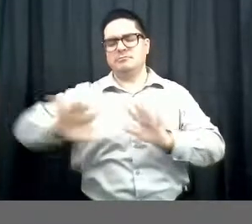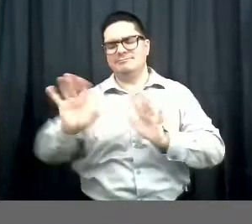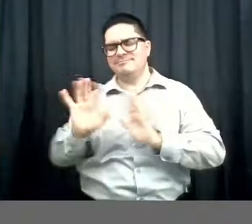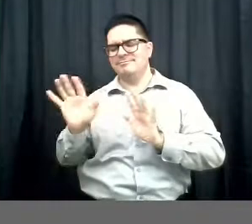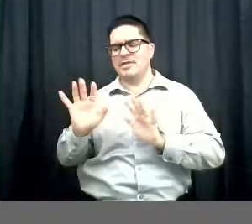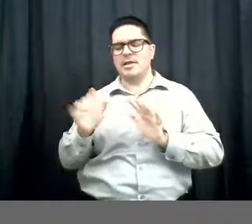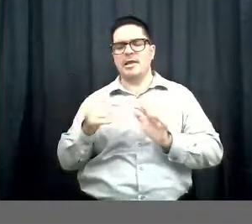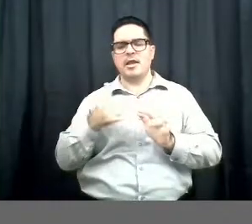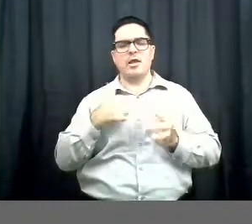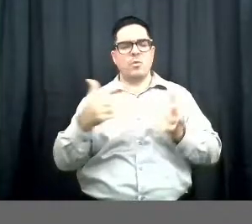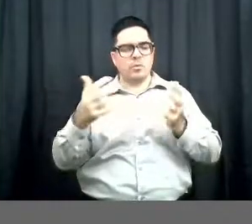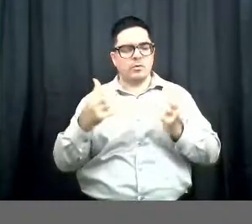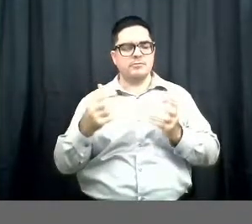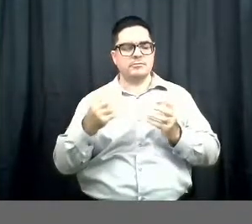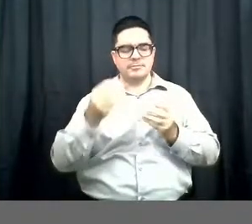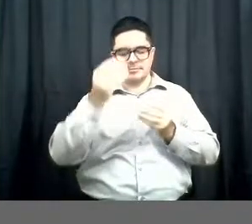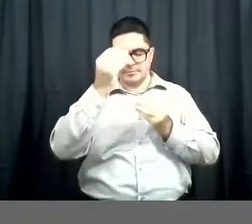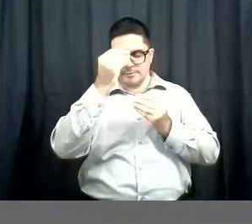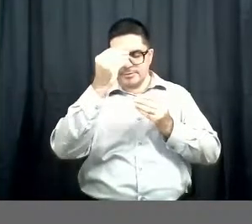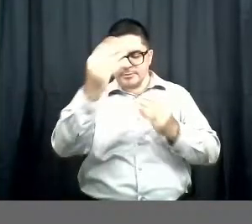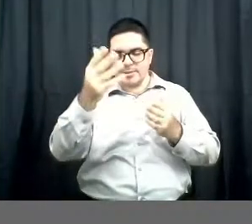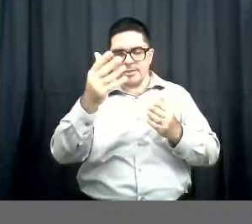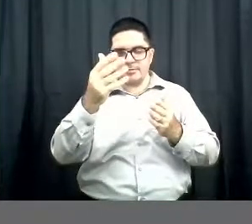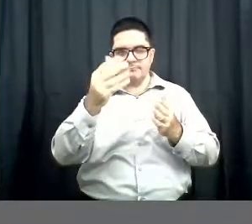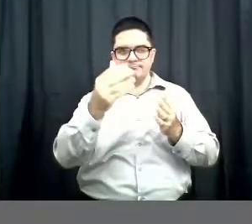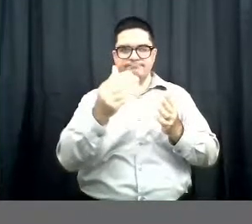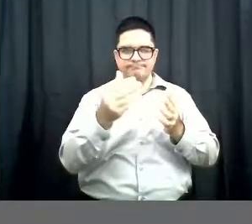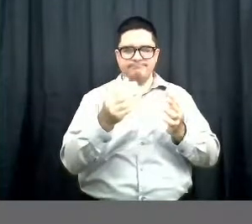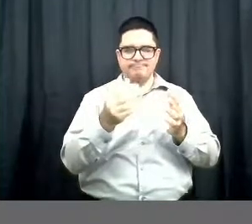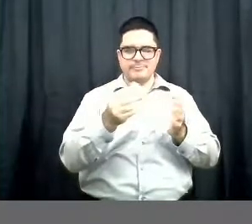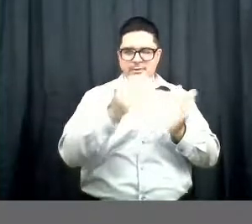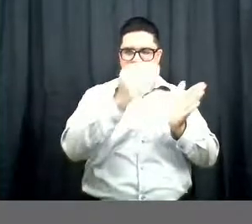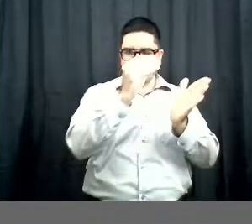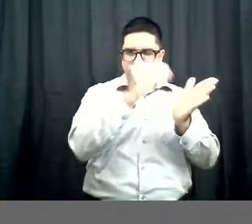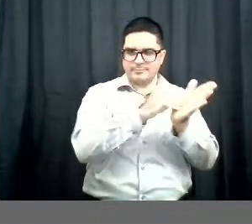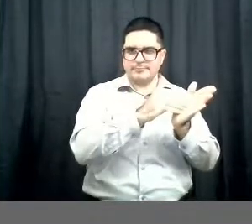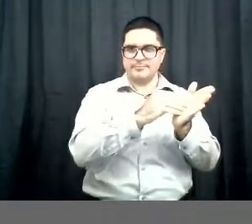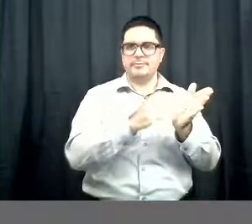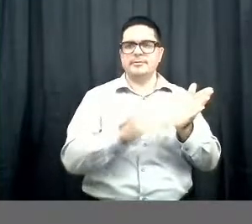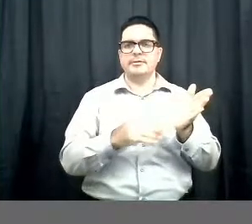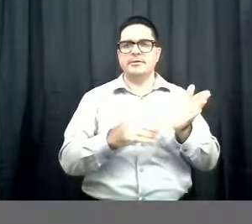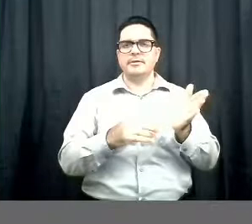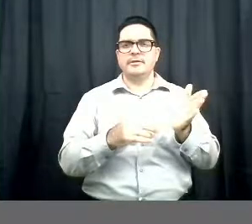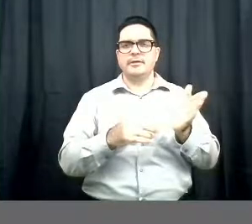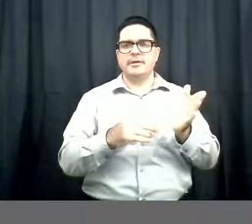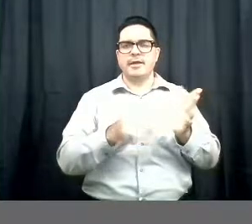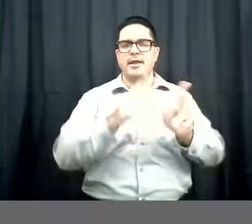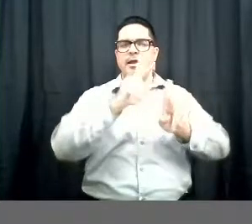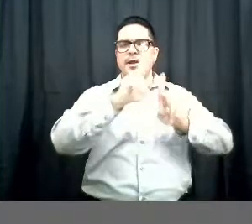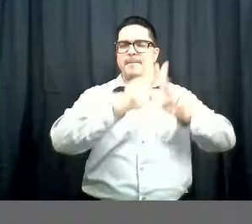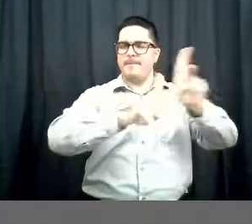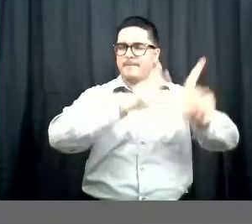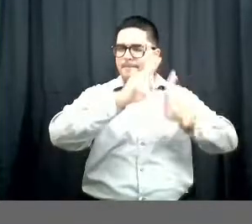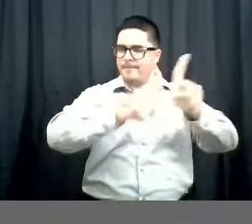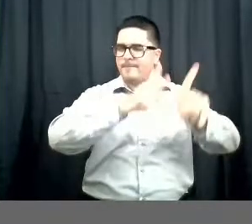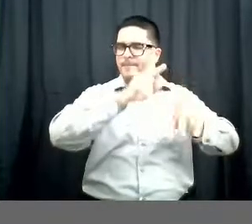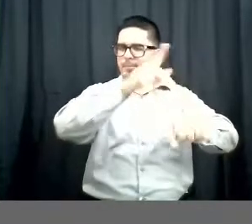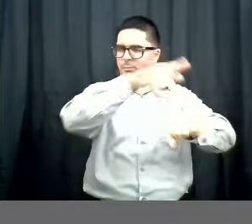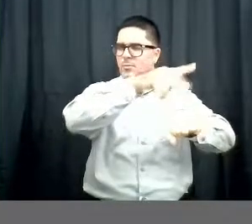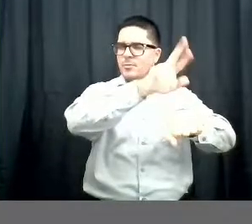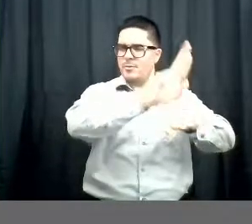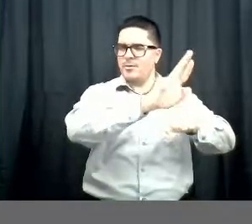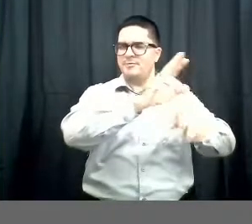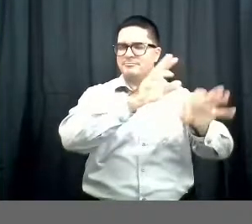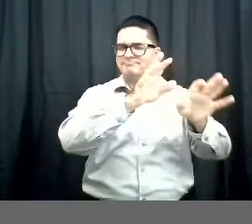I agree with something you said, Adam, that the people who really matter here are the people of Puerto Rico. In my